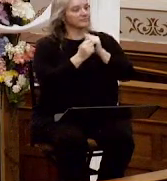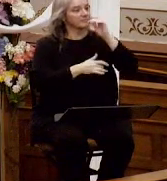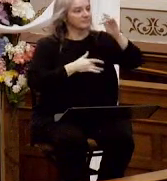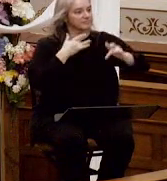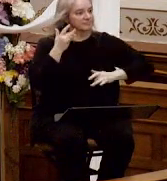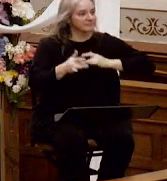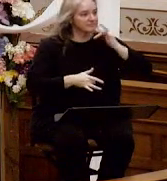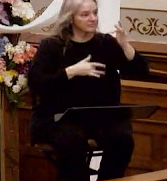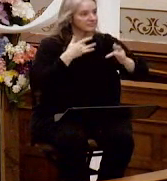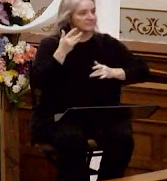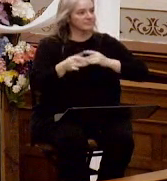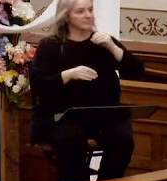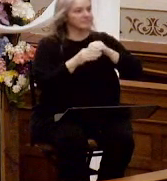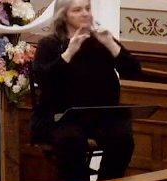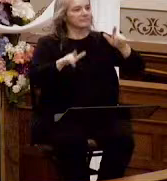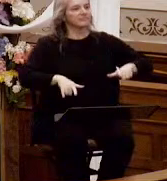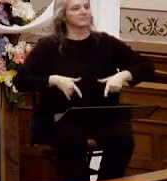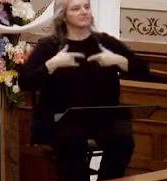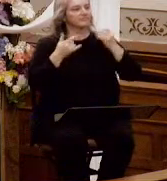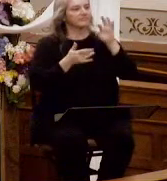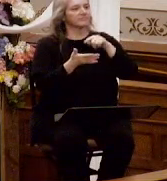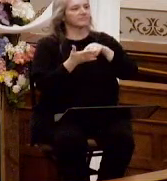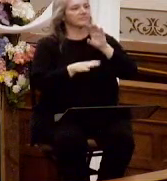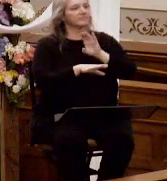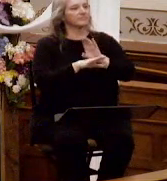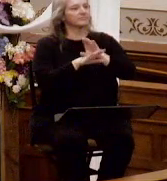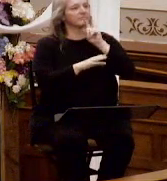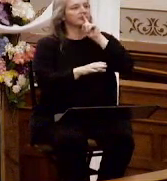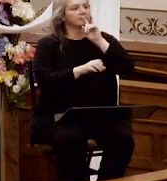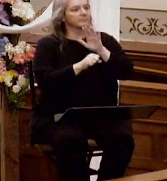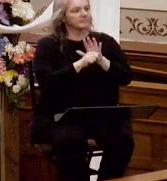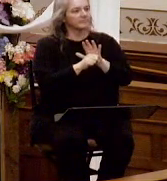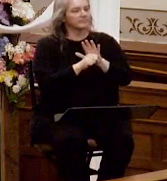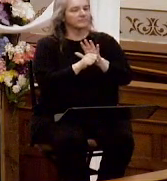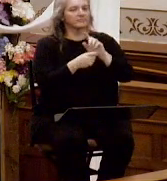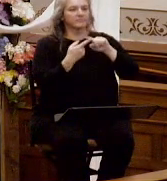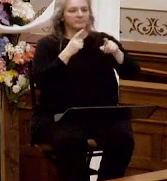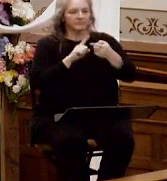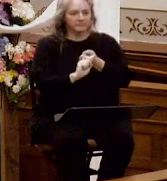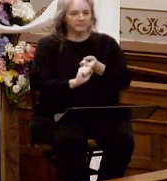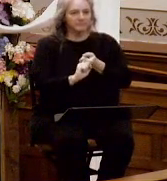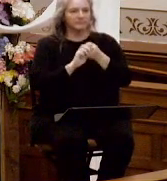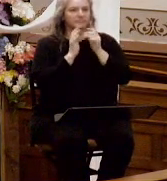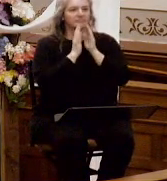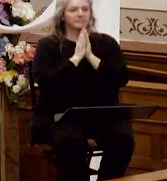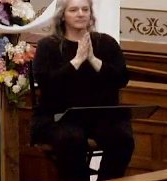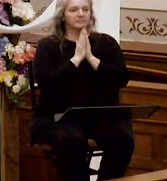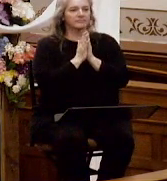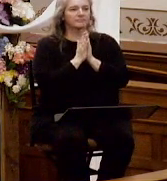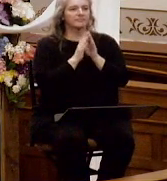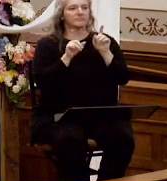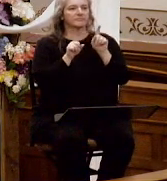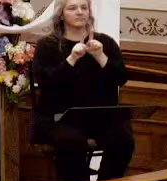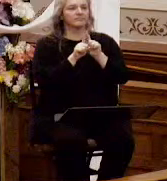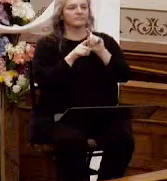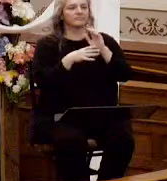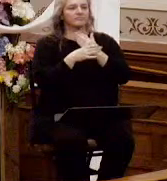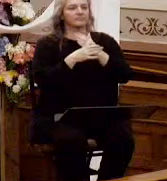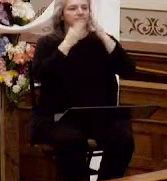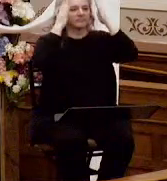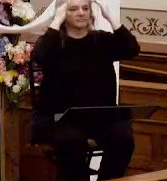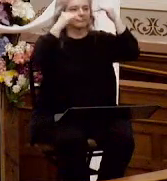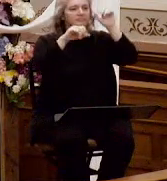We welcome you. In the common life of this church, we promise you our friendship and prayers as we share the hopes